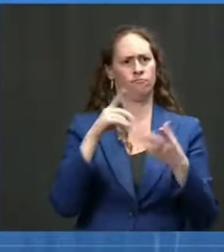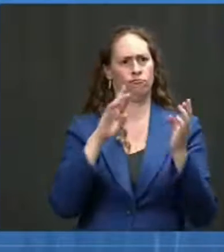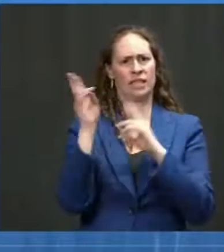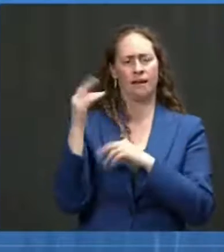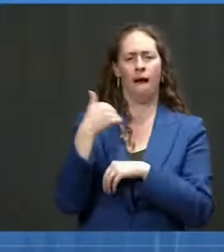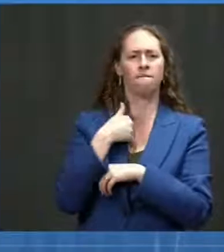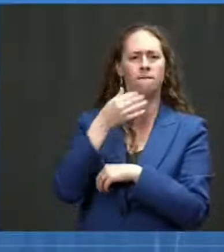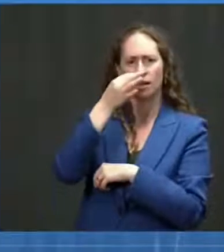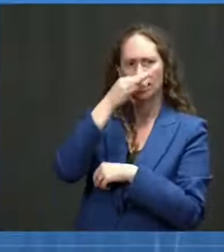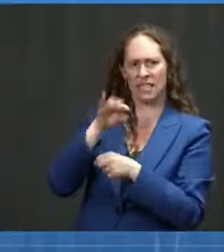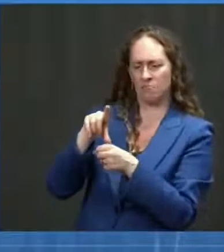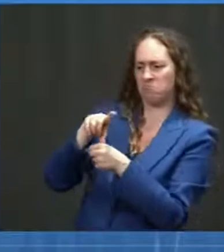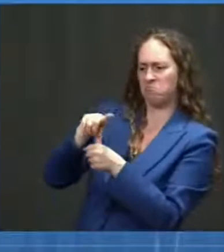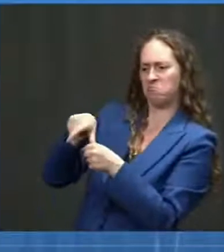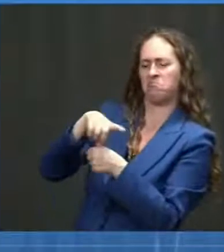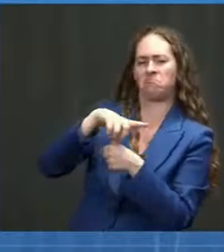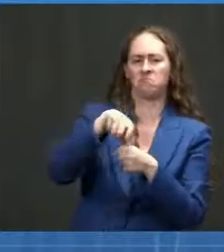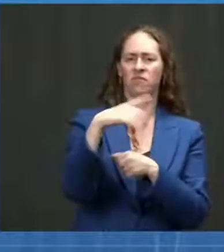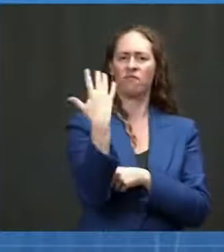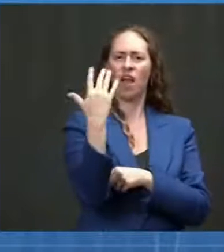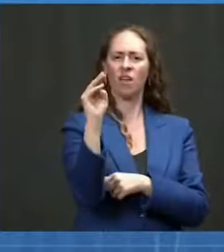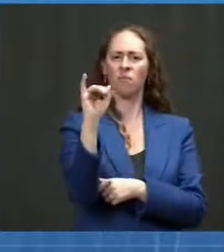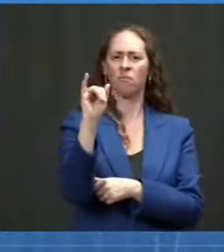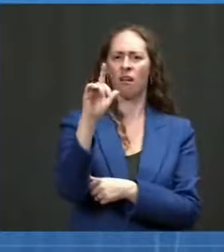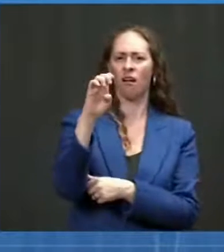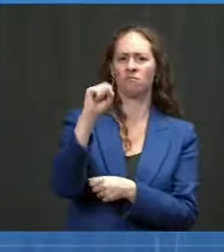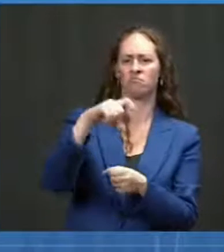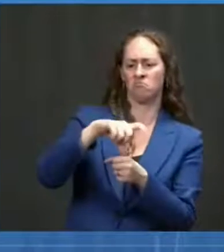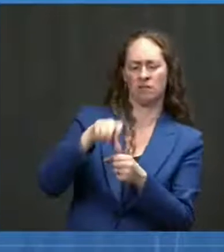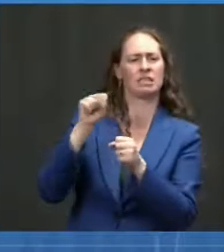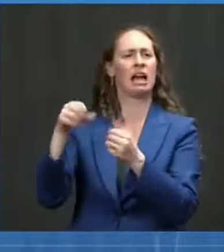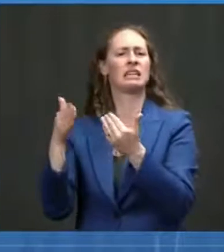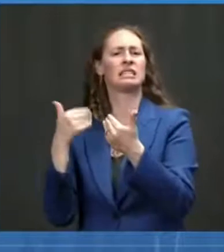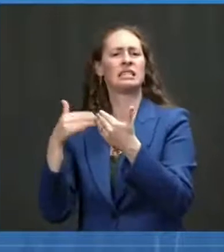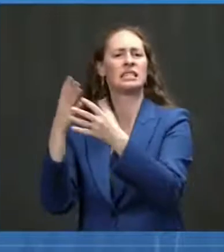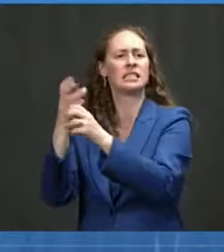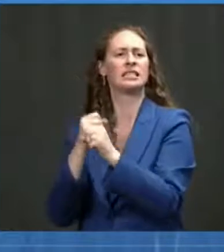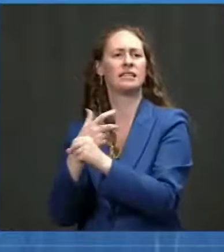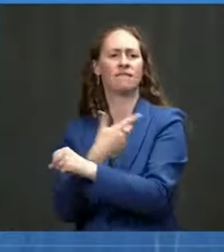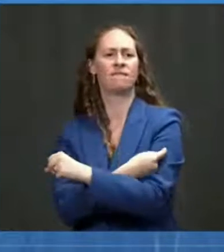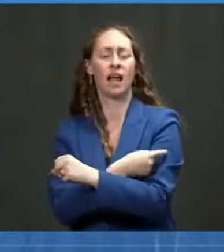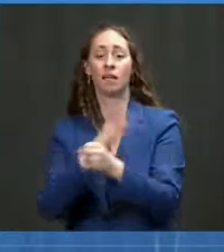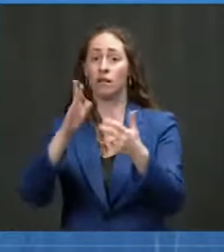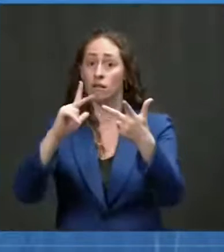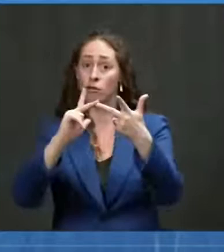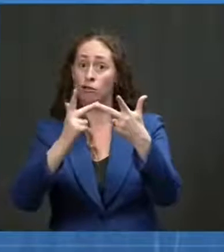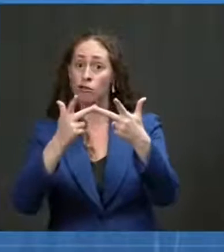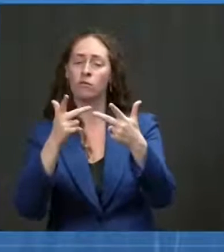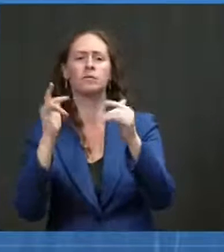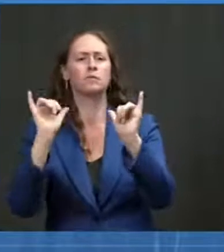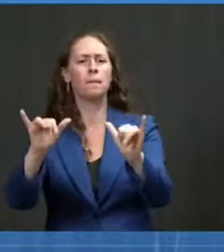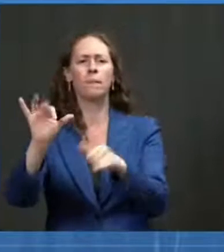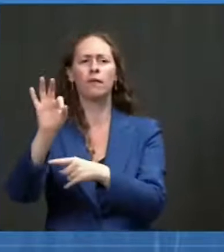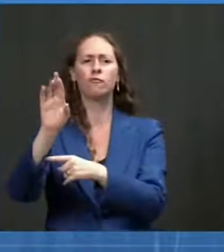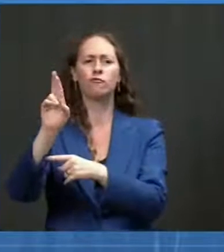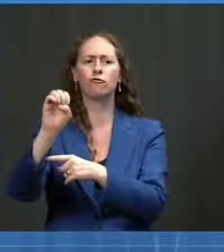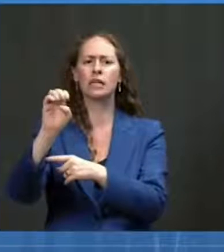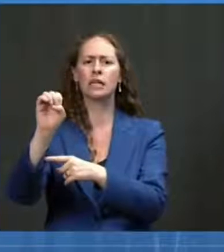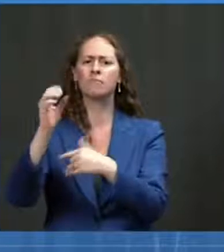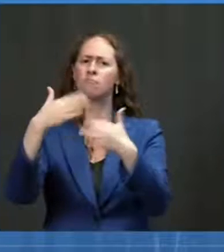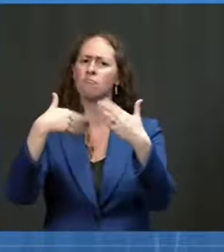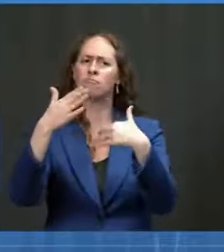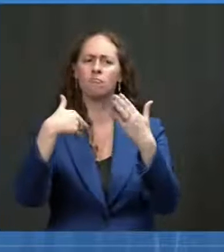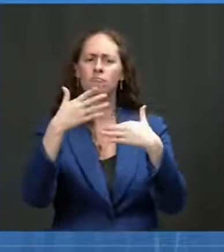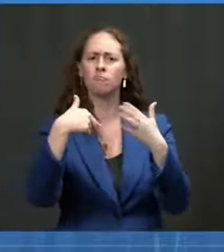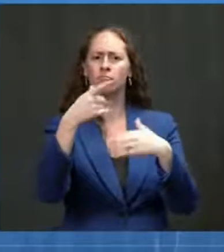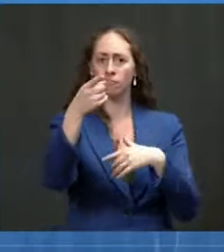live. And importantly, boosters will be free, regardless of immigration or health insurance